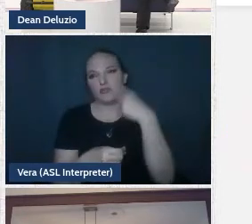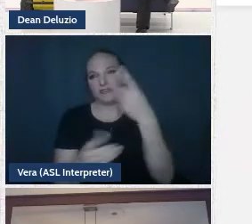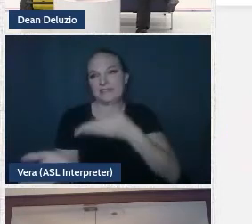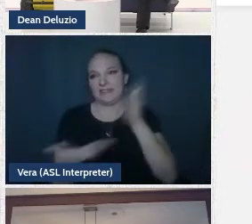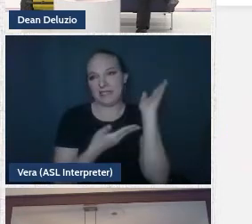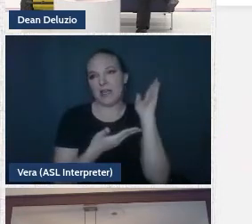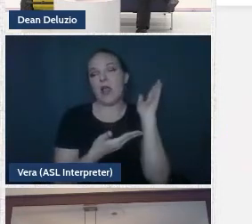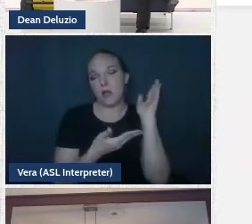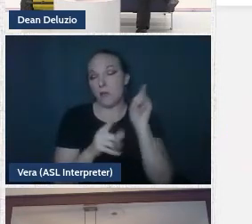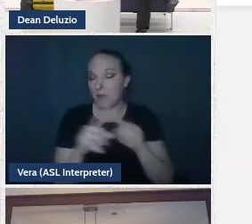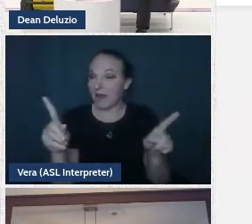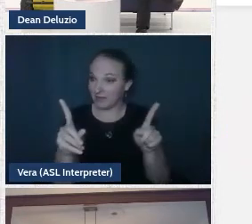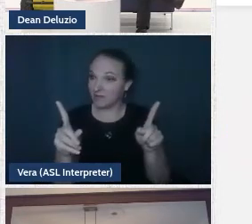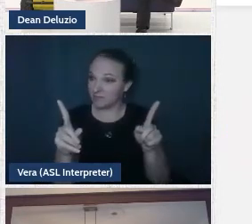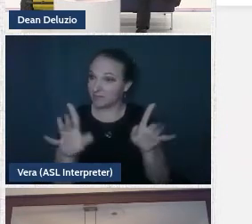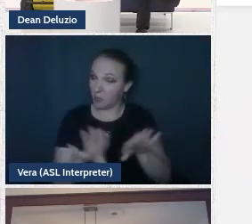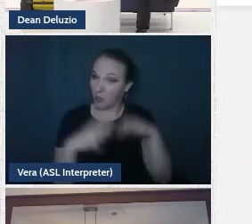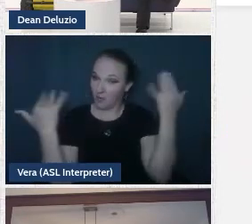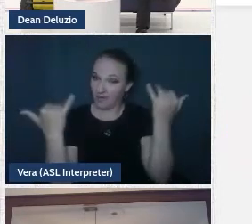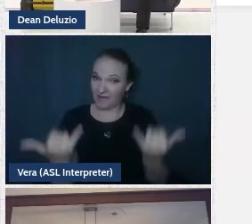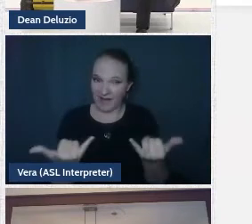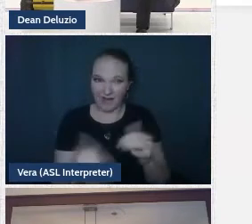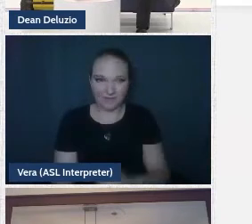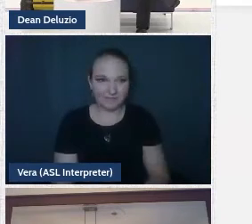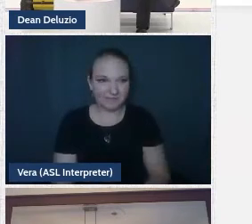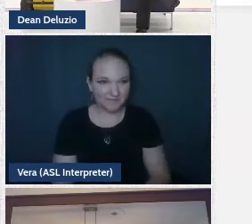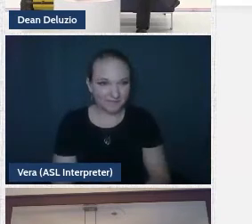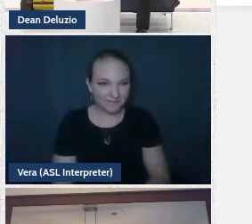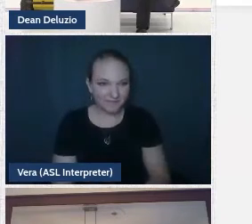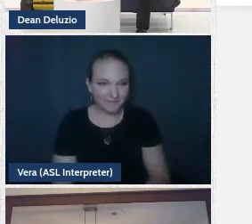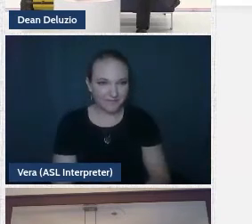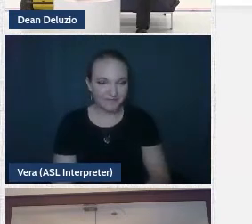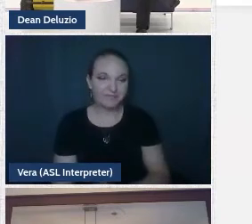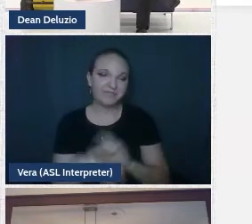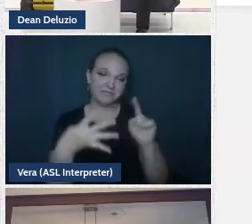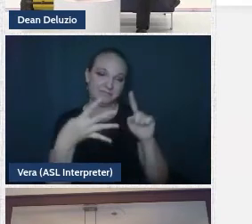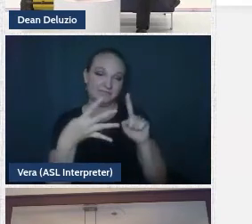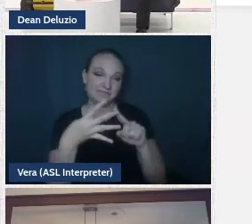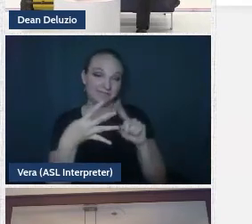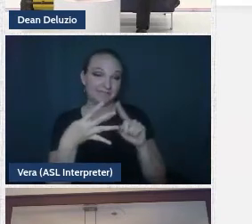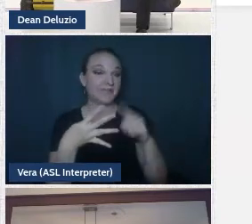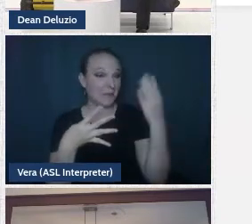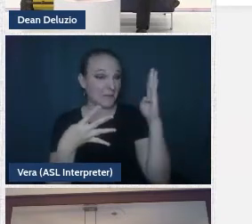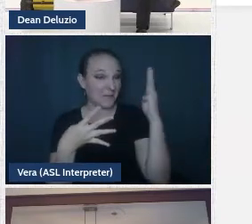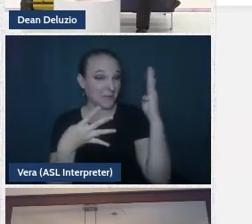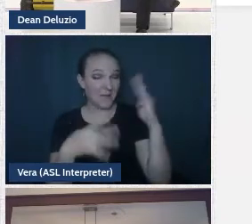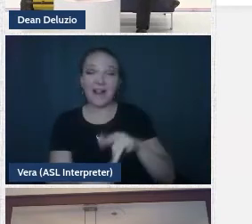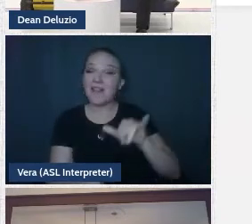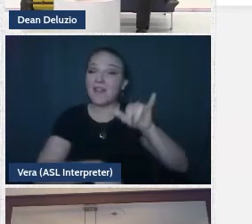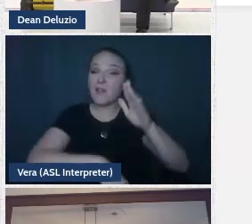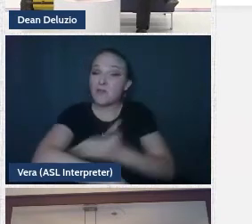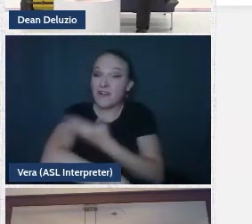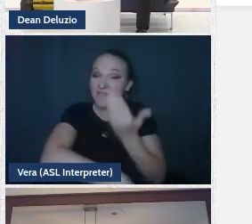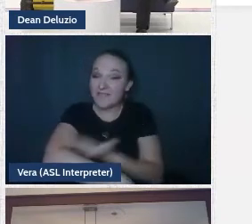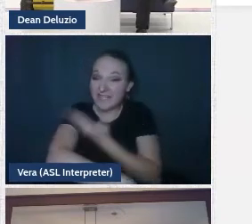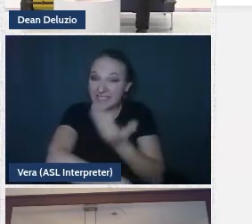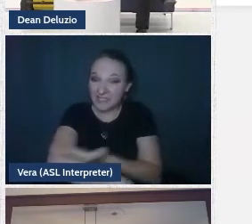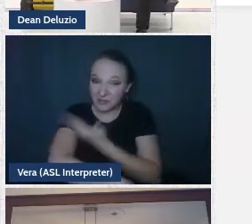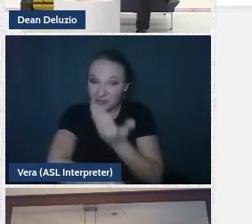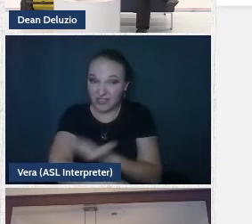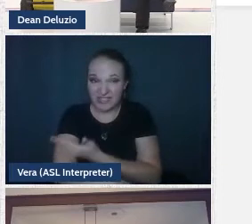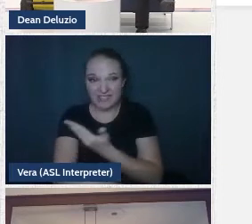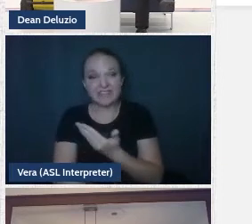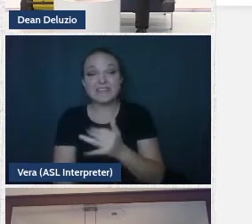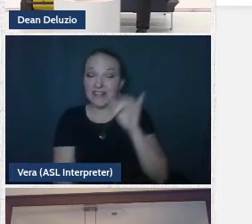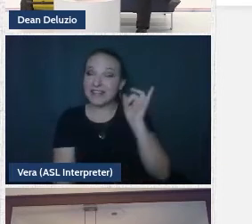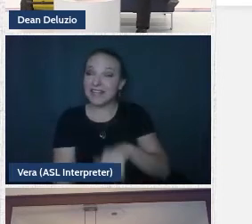exciting. Science 82, thank you very much. The renovations were amazing. There's a Sci 82 jacket hanging up in